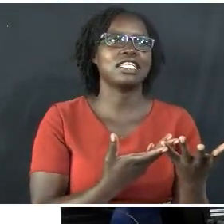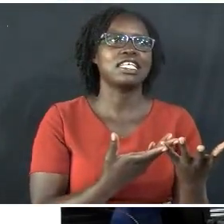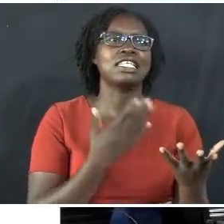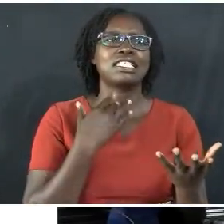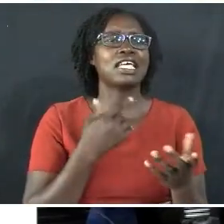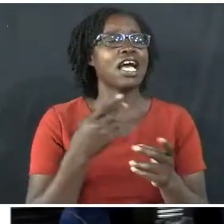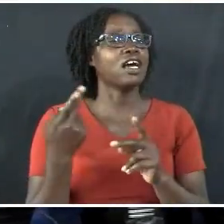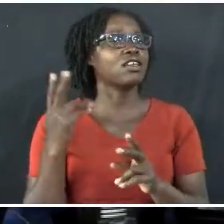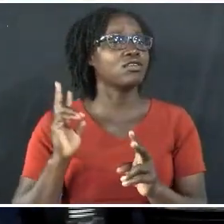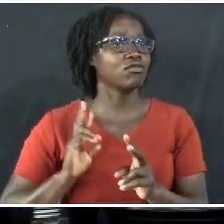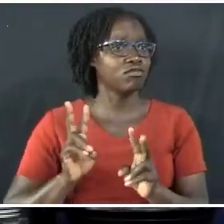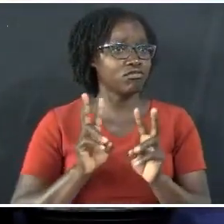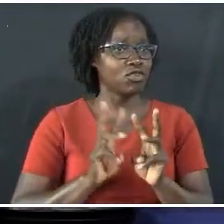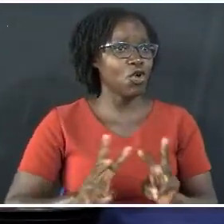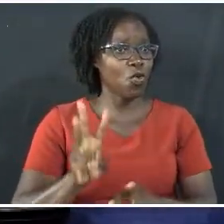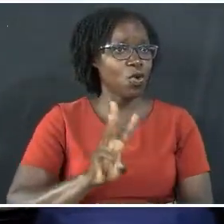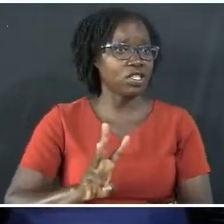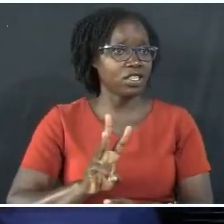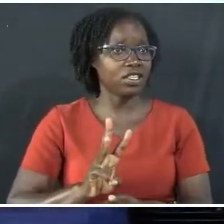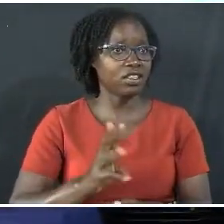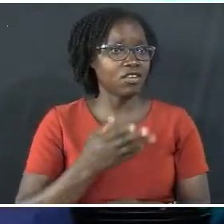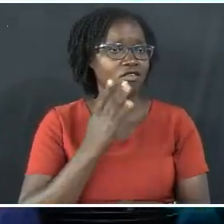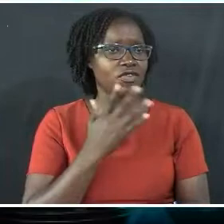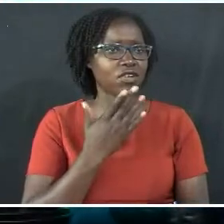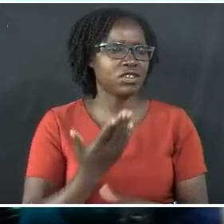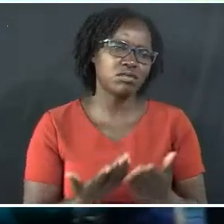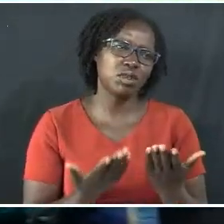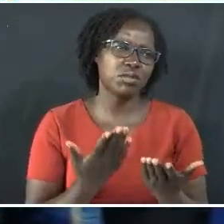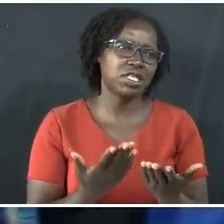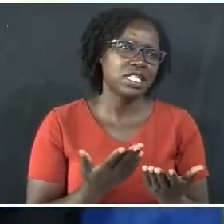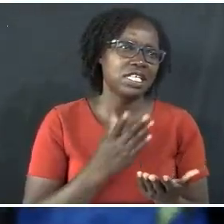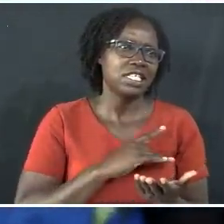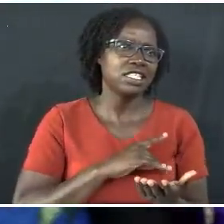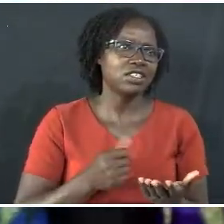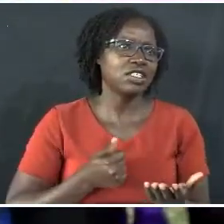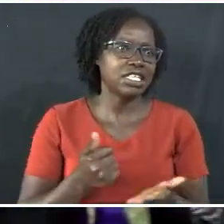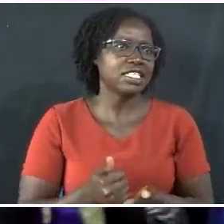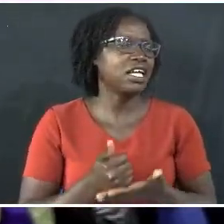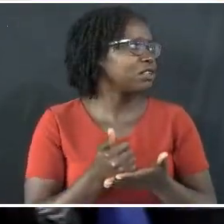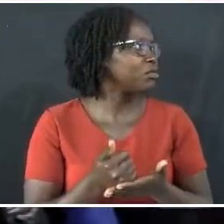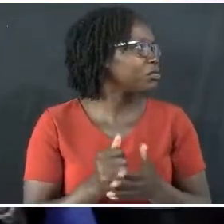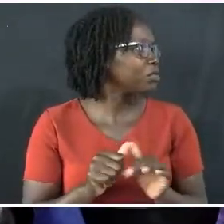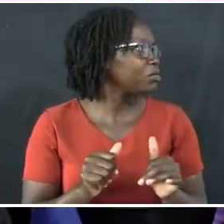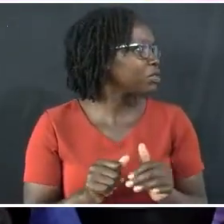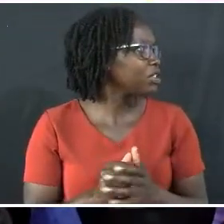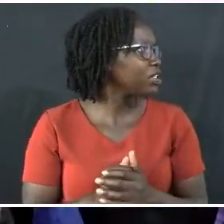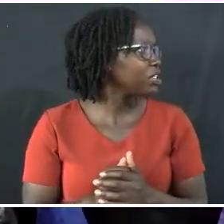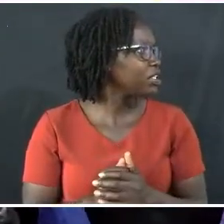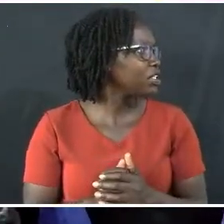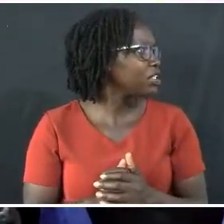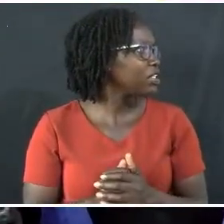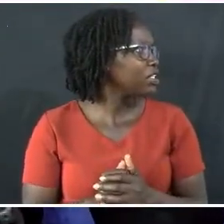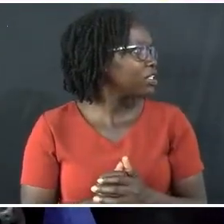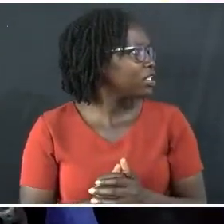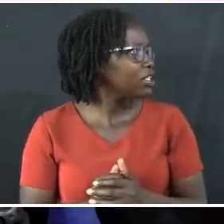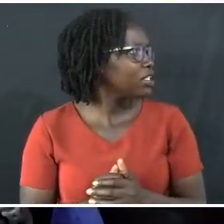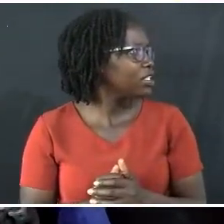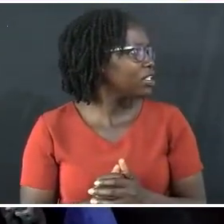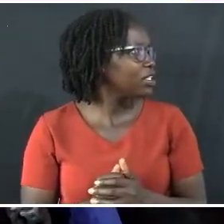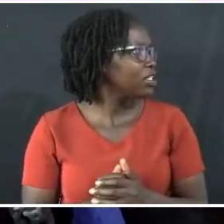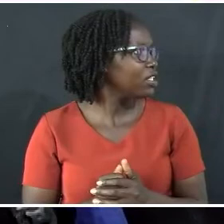deserve it. Yeah, probably a deaconess can come and help me. This is why you need the mamas around